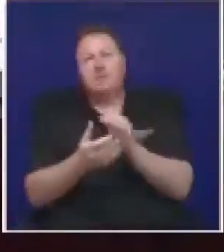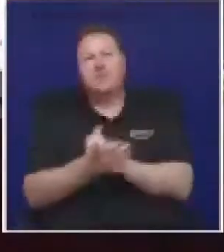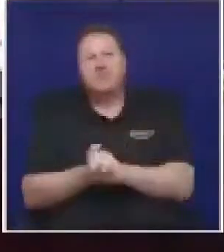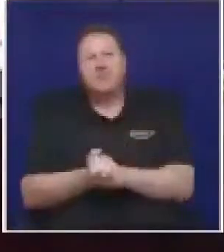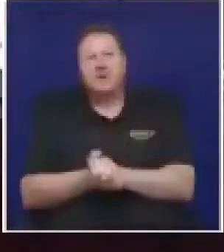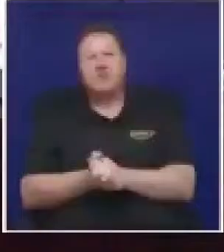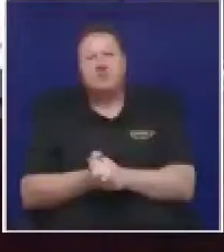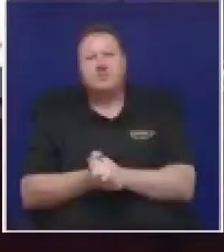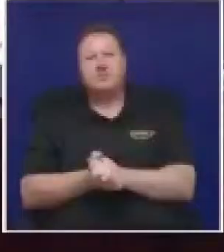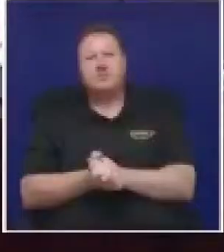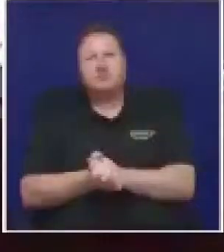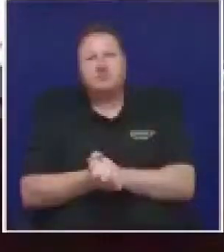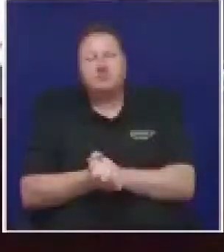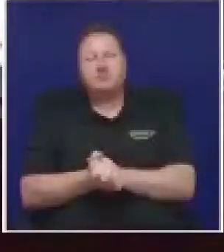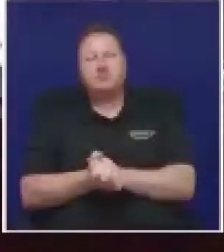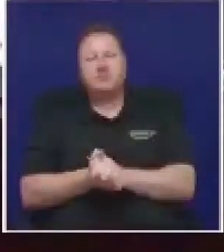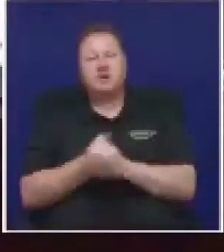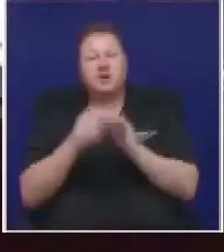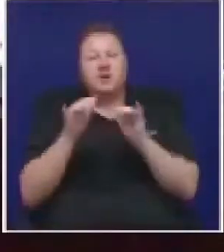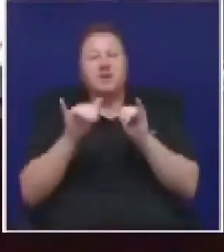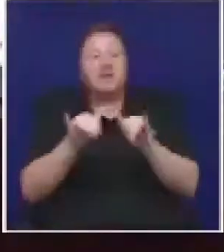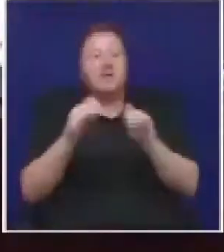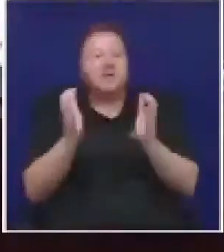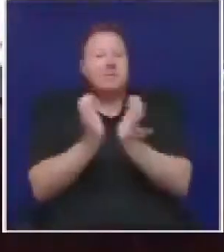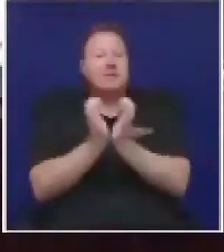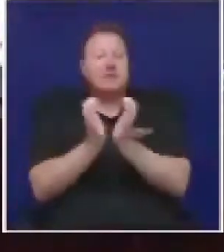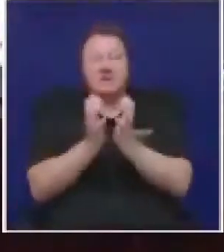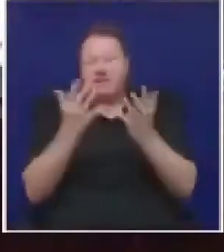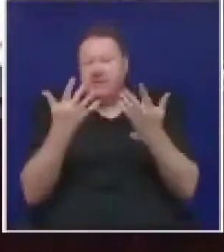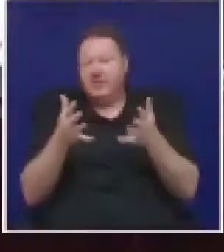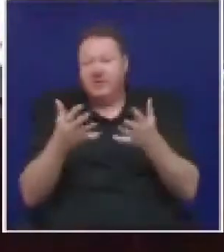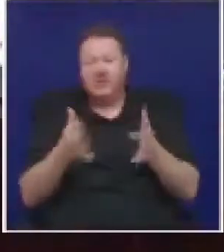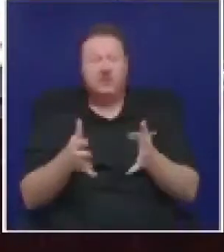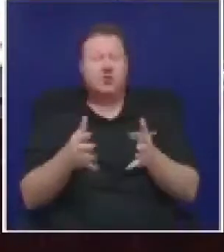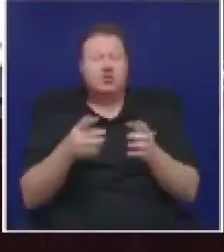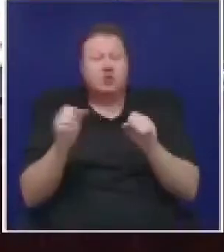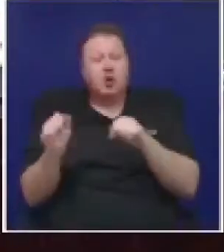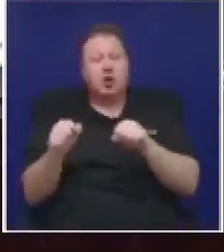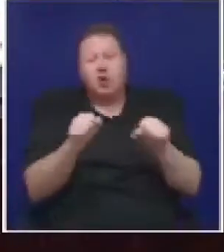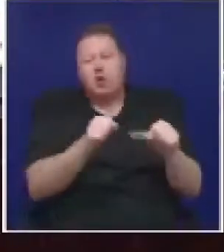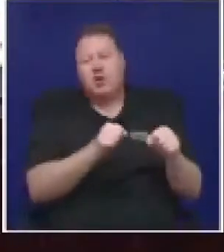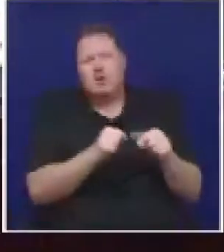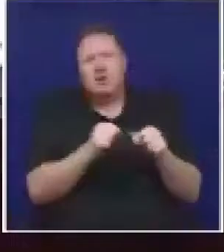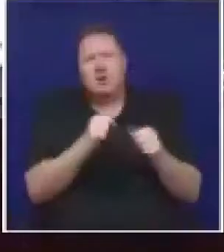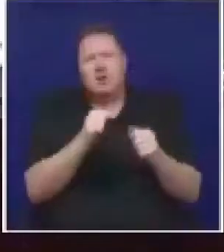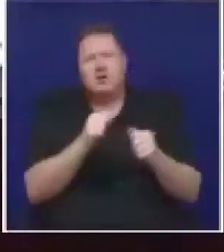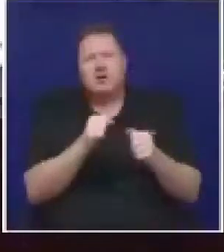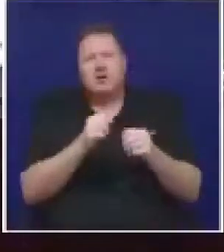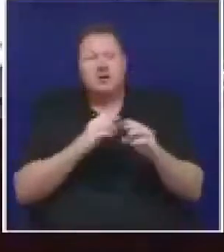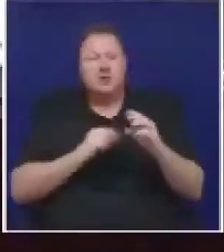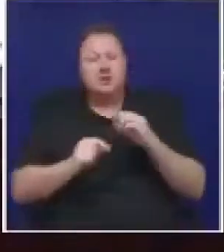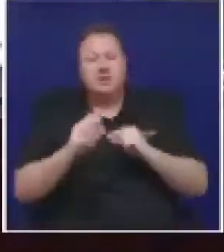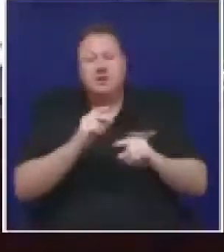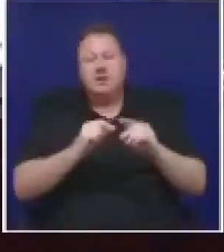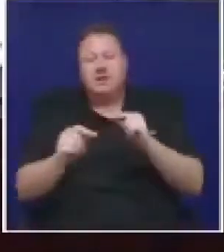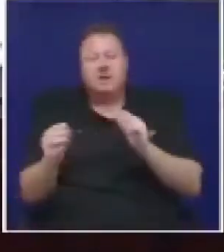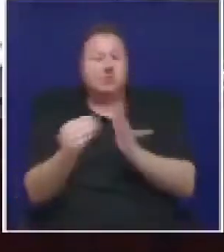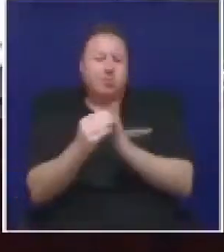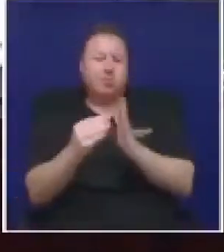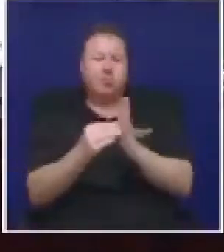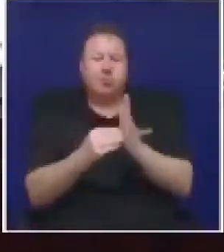came out of that retreat having agreed that we must ensure the speed of